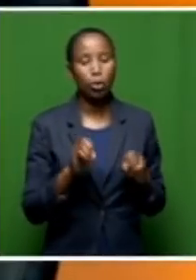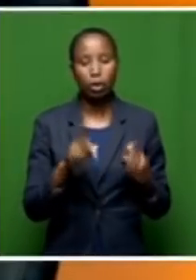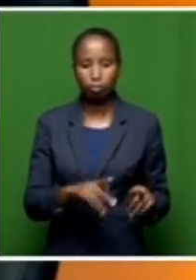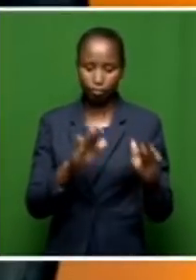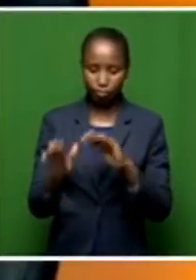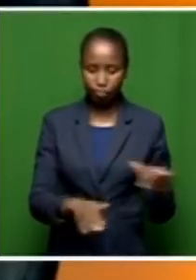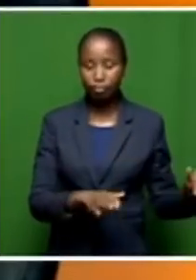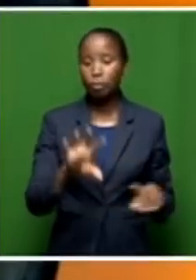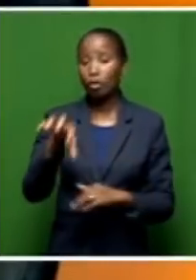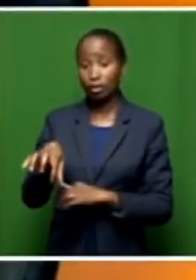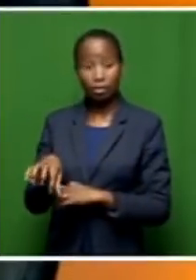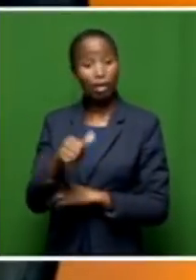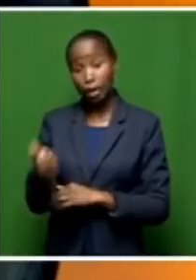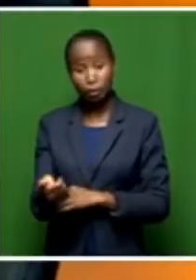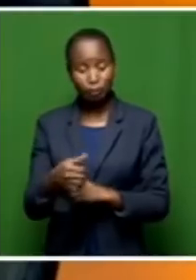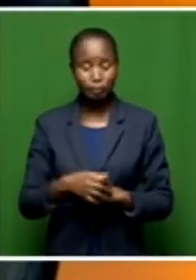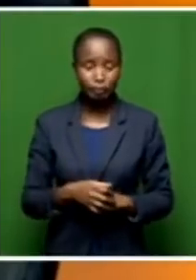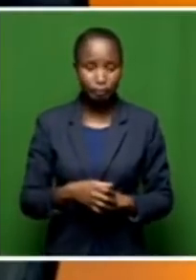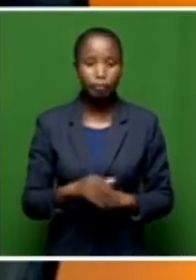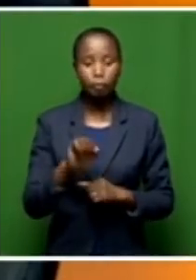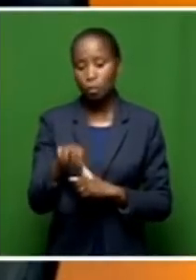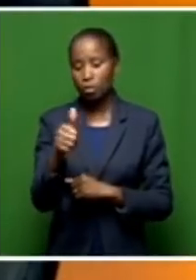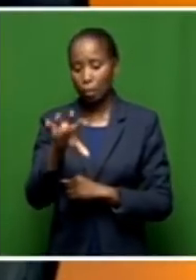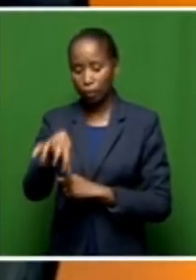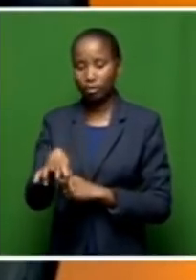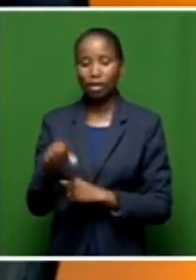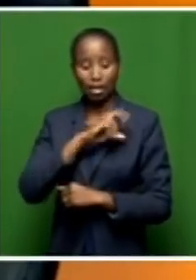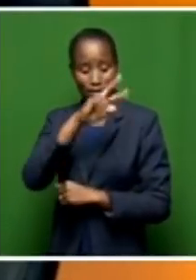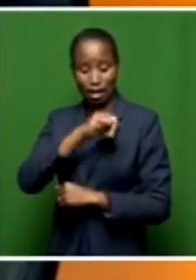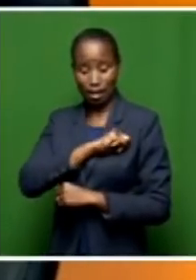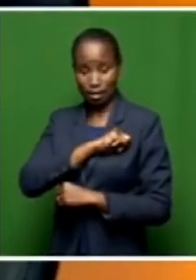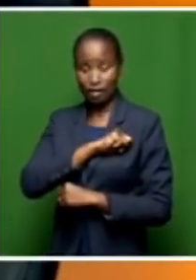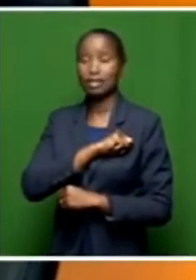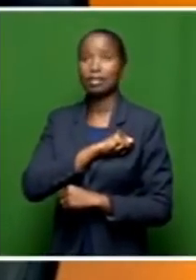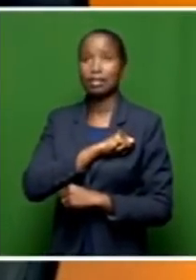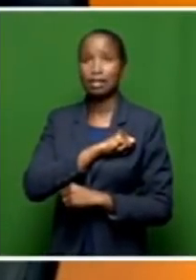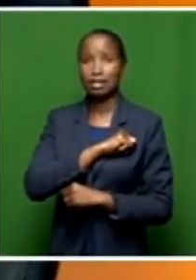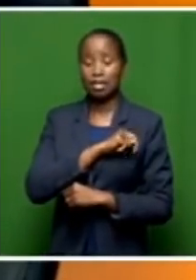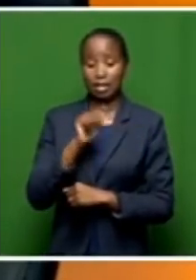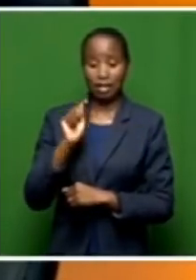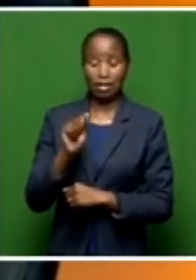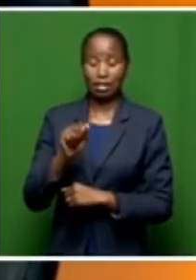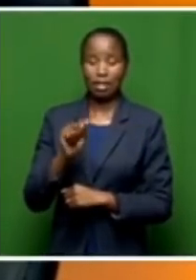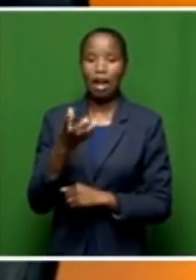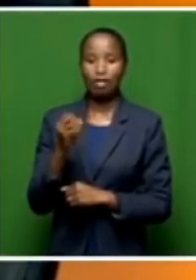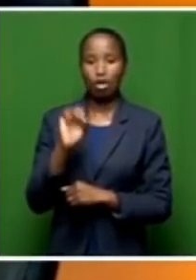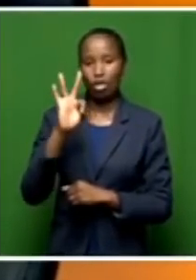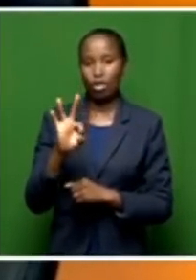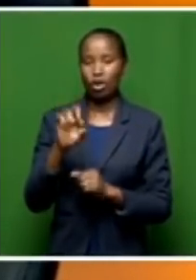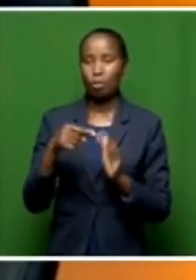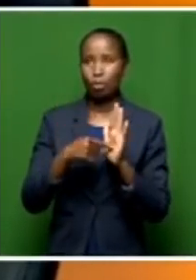for KwaZulu-Natal, here it's only 3.7% that's declared. So